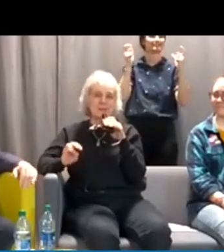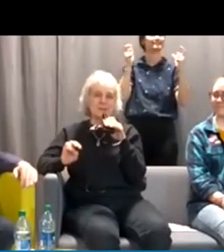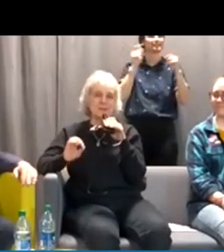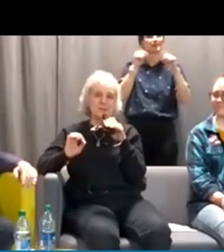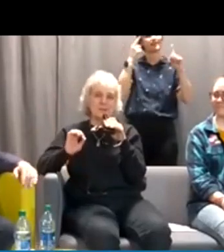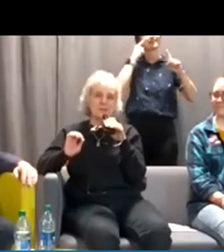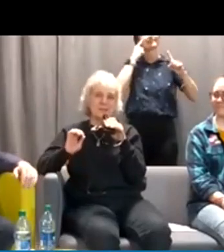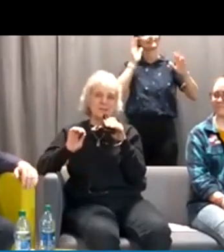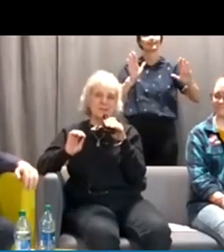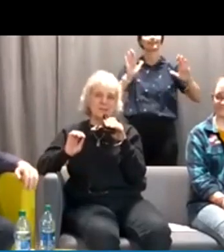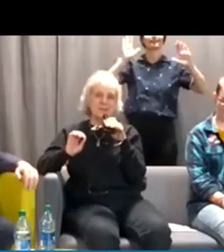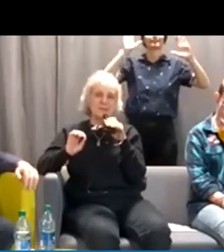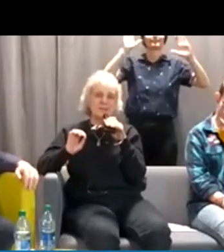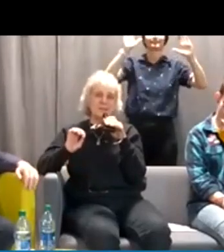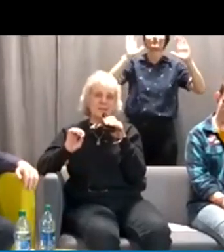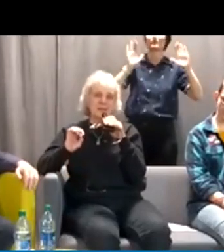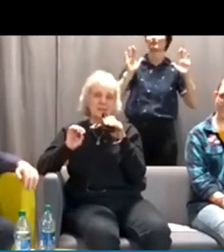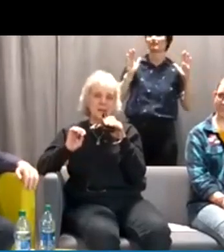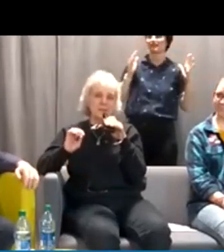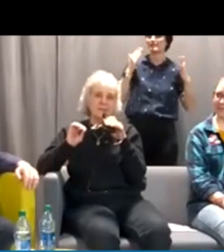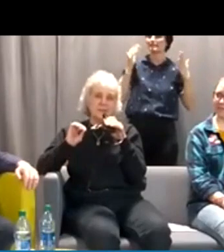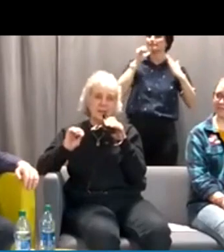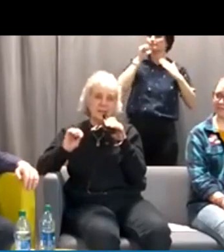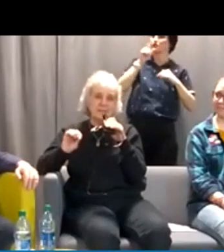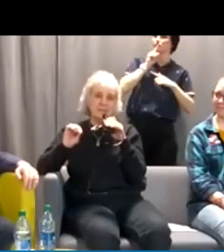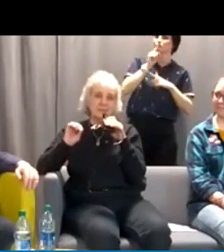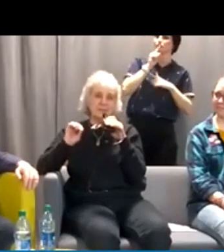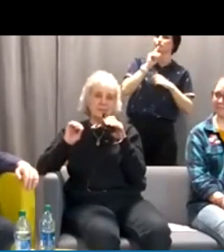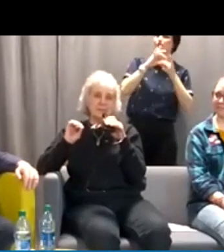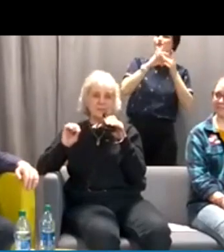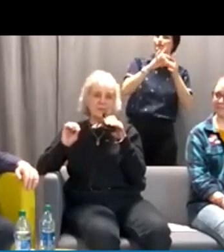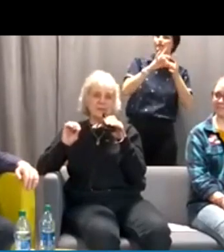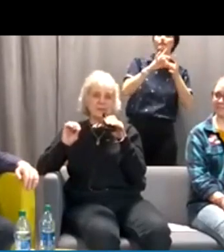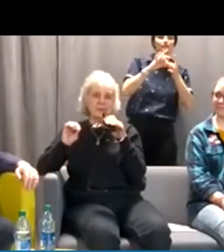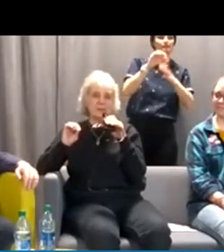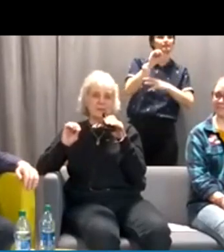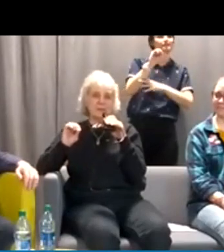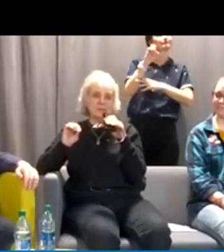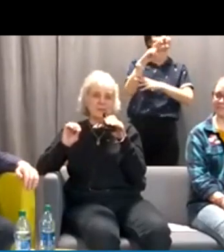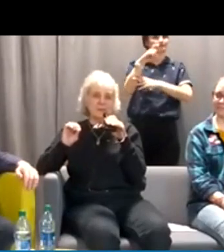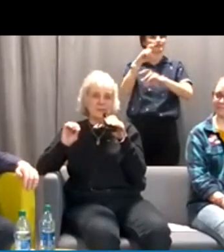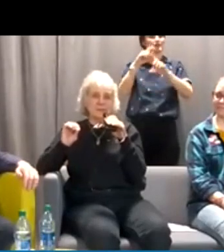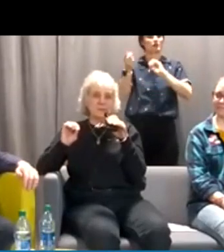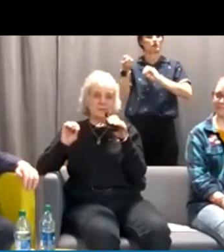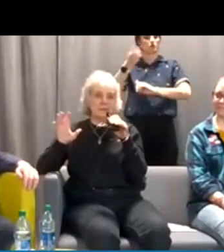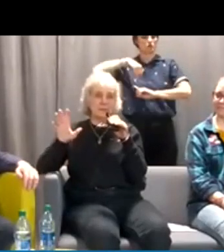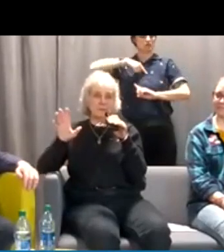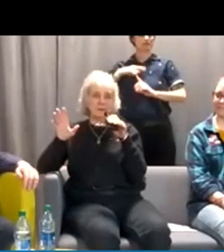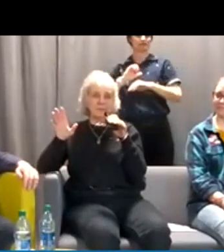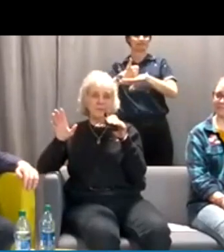wonderful. I don't know if it's still a matter of sex. When we started out, it was a matter of